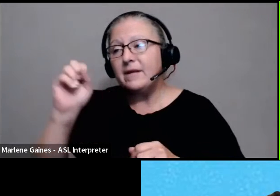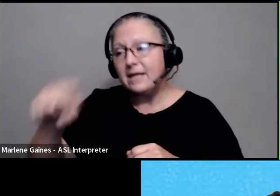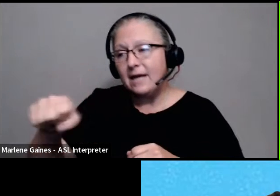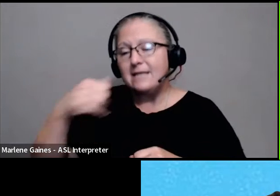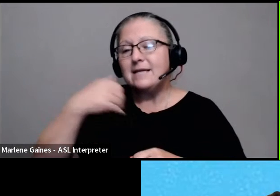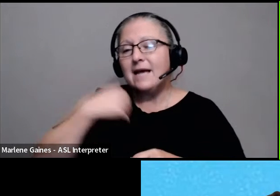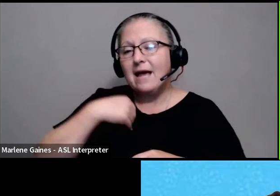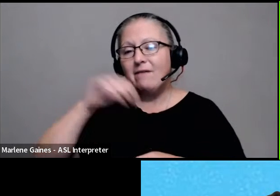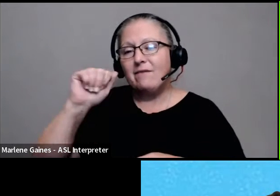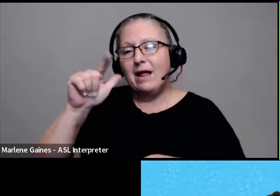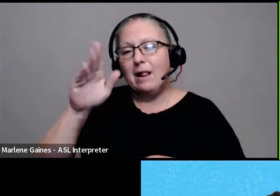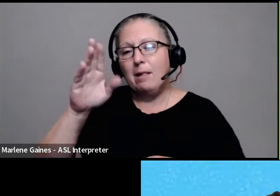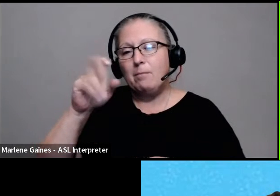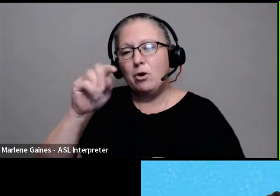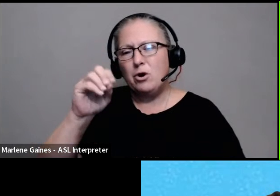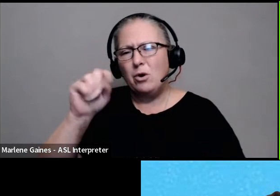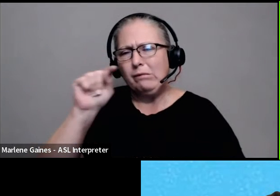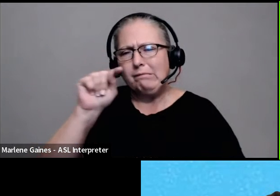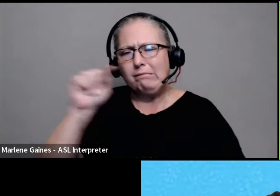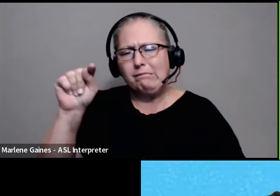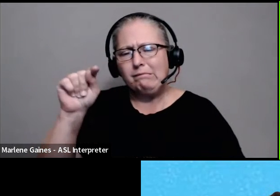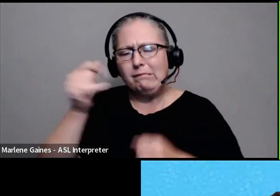have Alberto Bermudez.